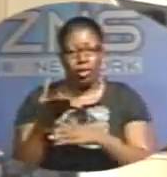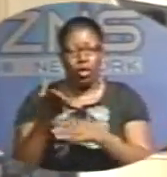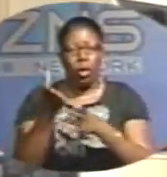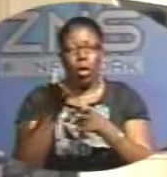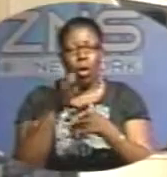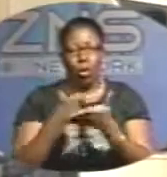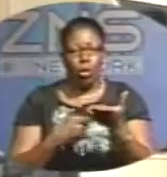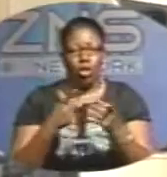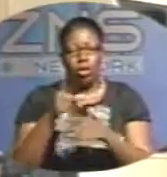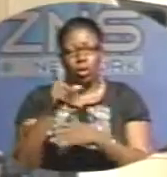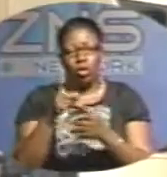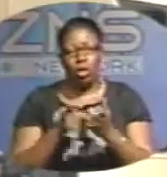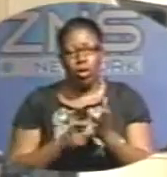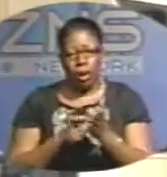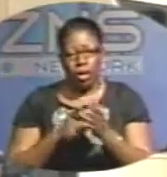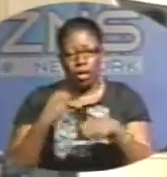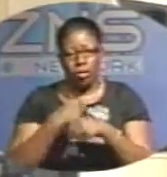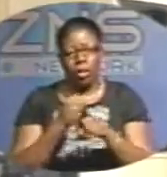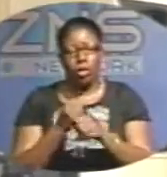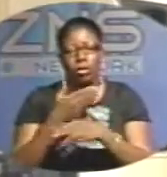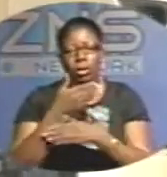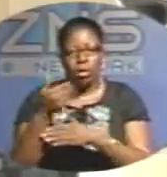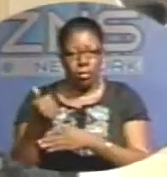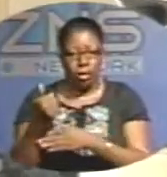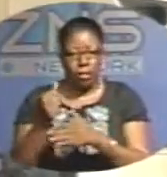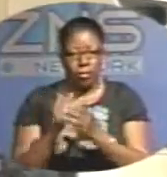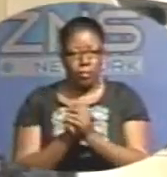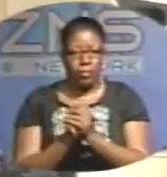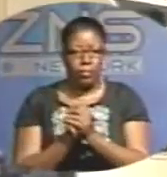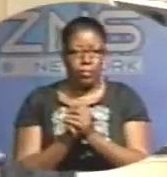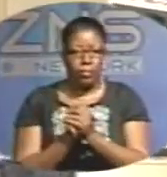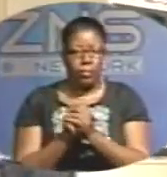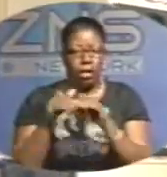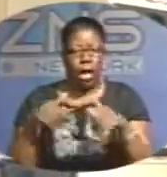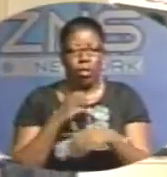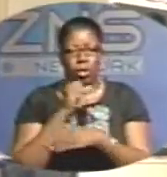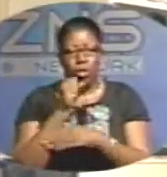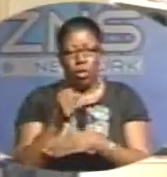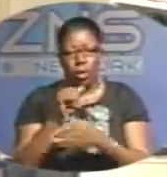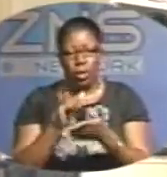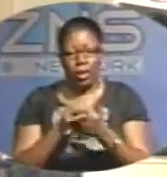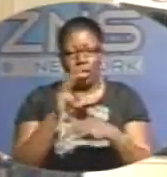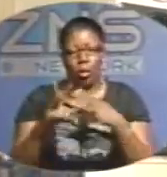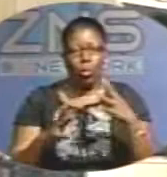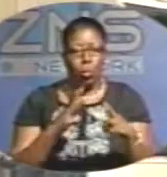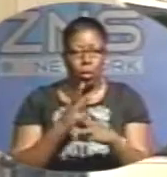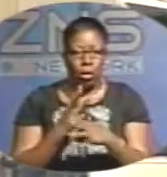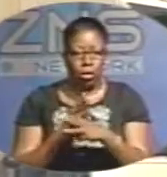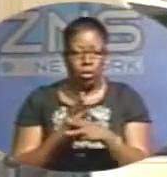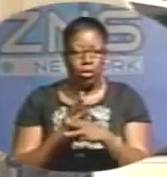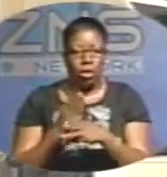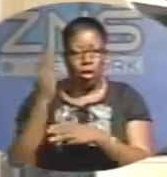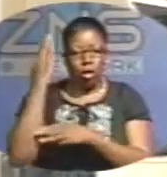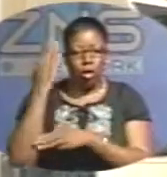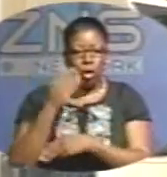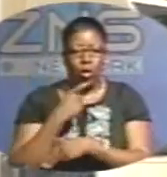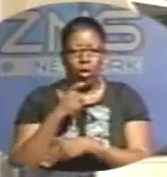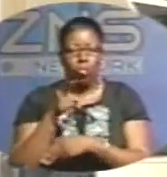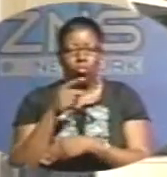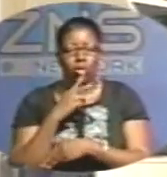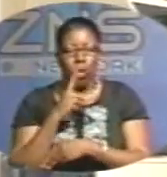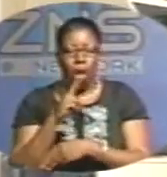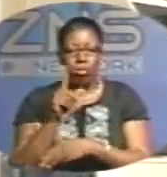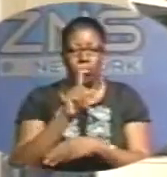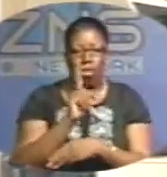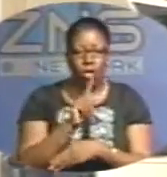you require to make you more viable. How are we going to ensure that the world knows who you are and where you